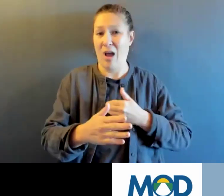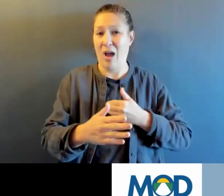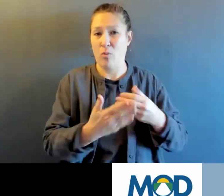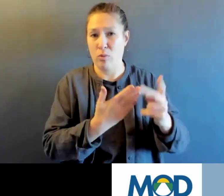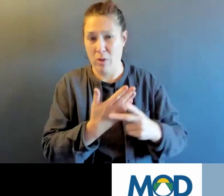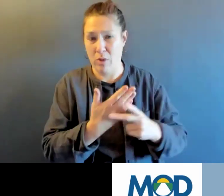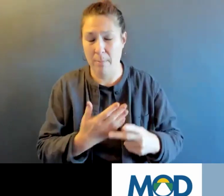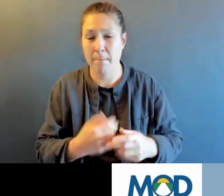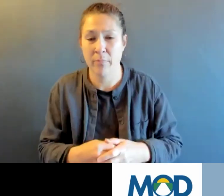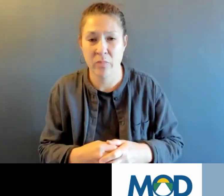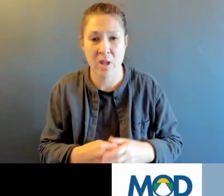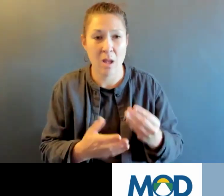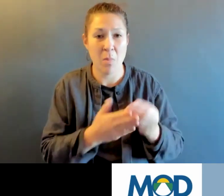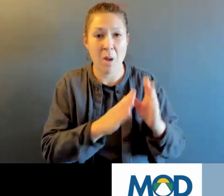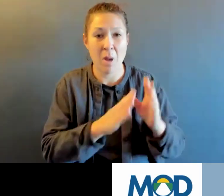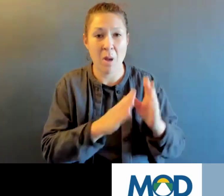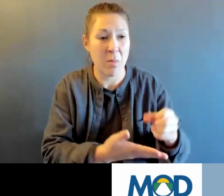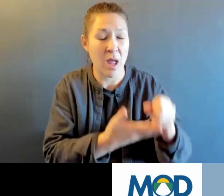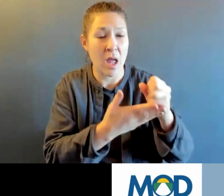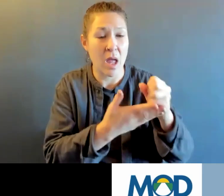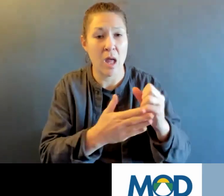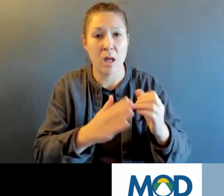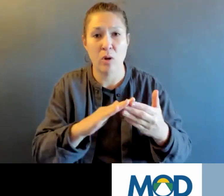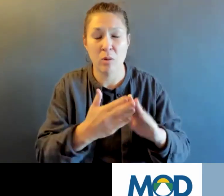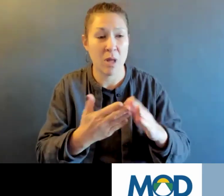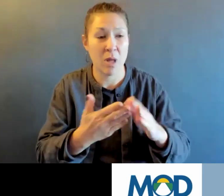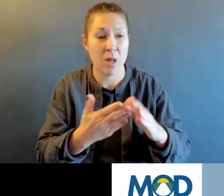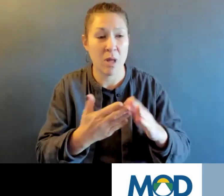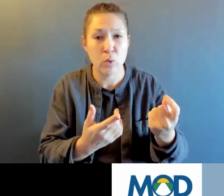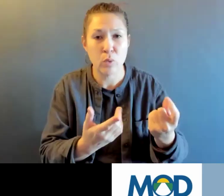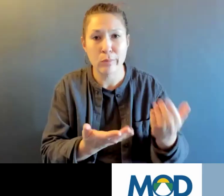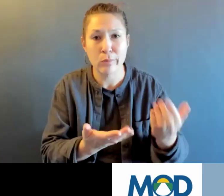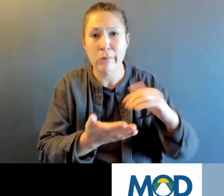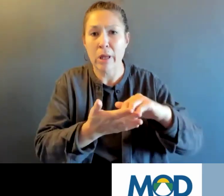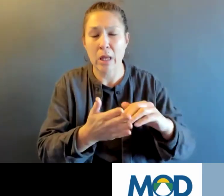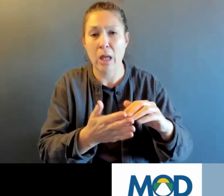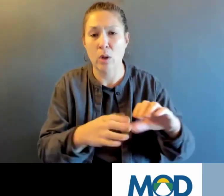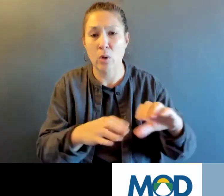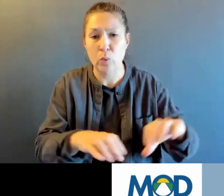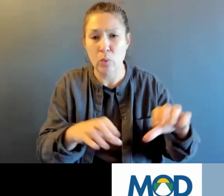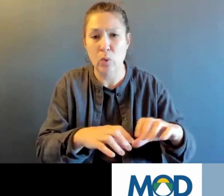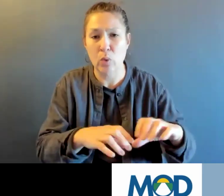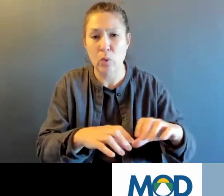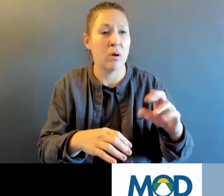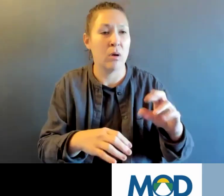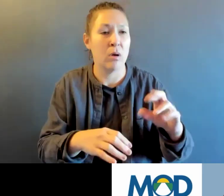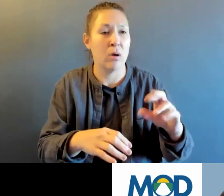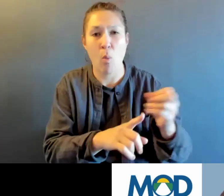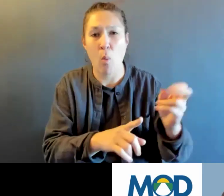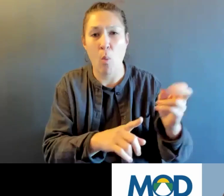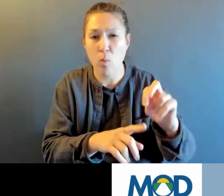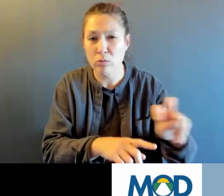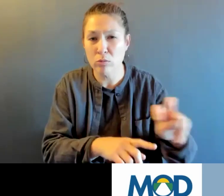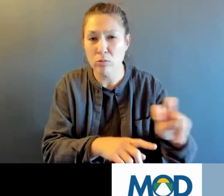money back to help a community either redo or update or create their detailed self-evaluation and transition plan, as well as we